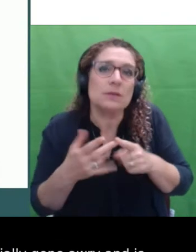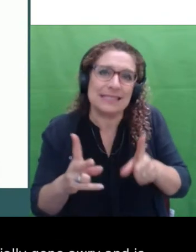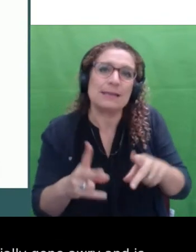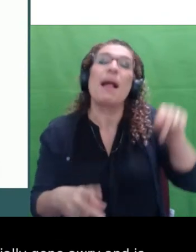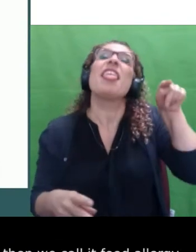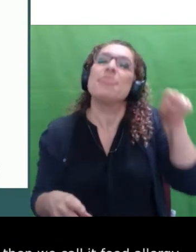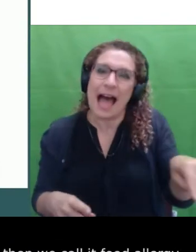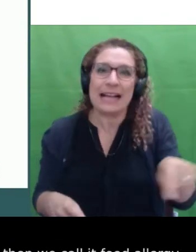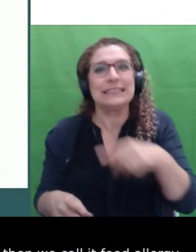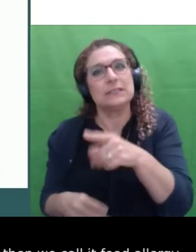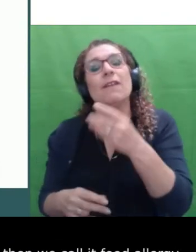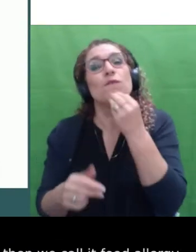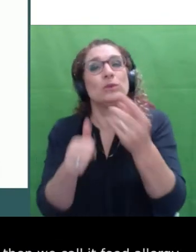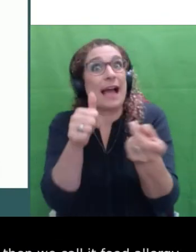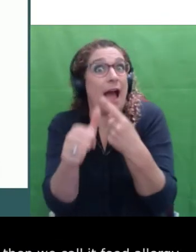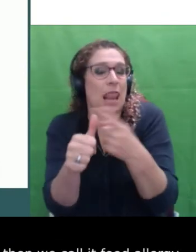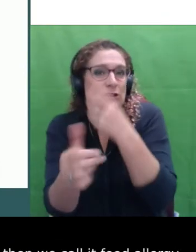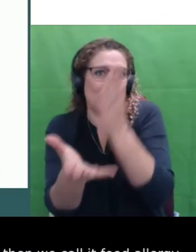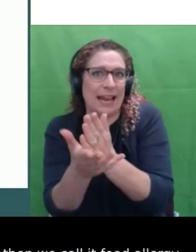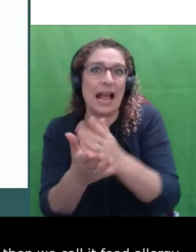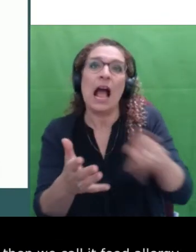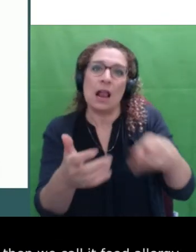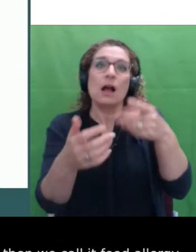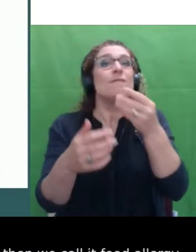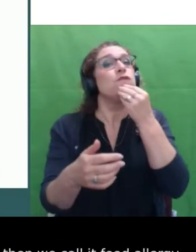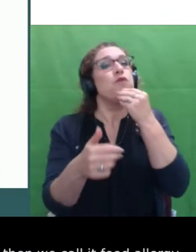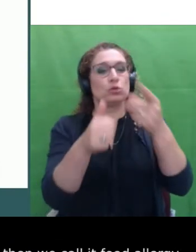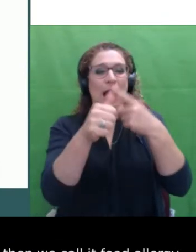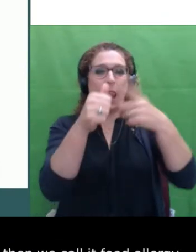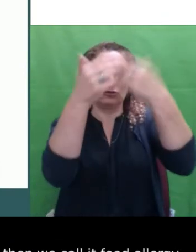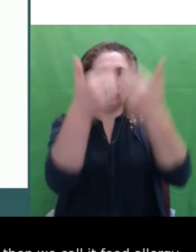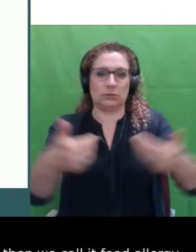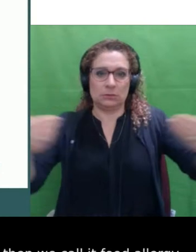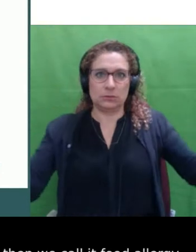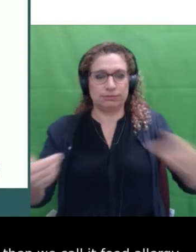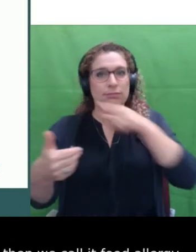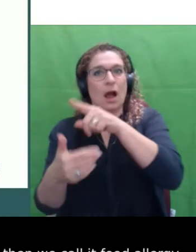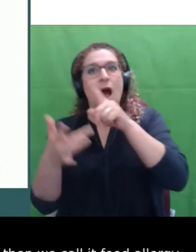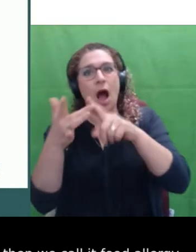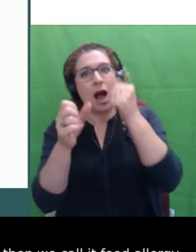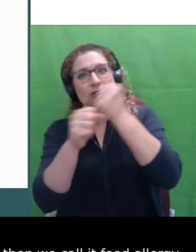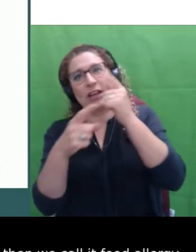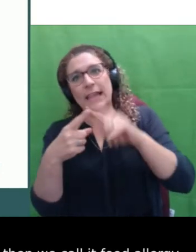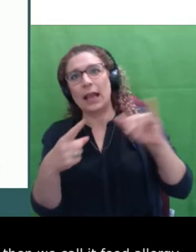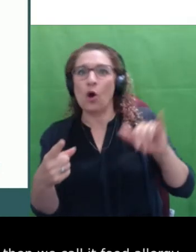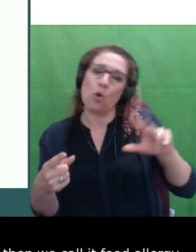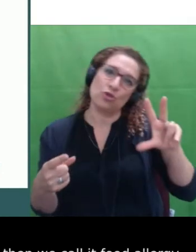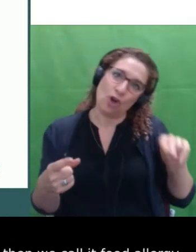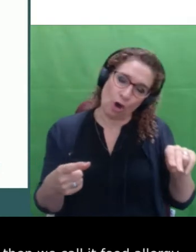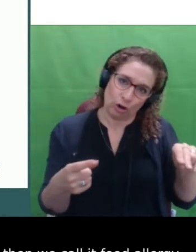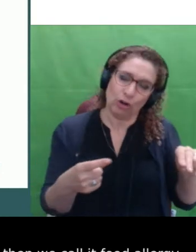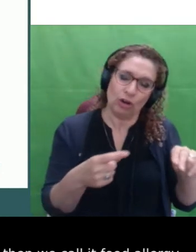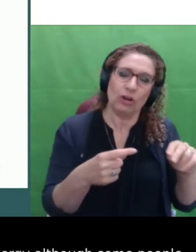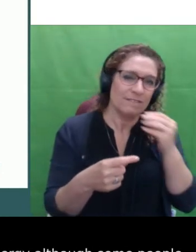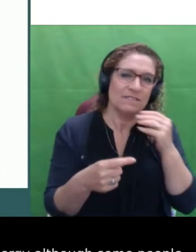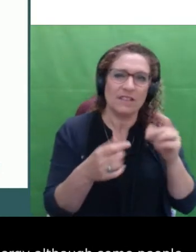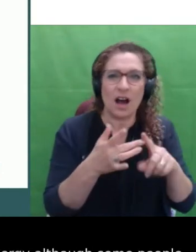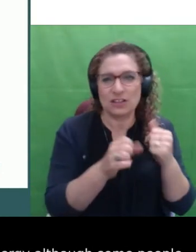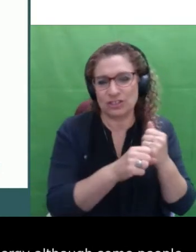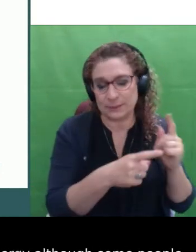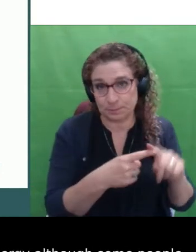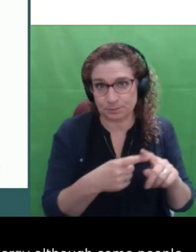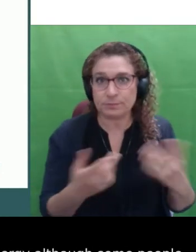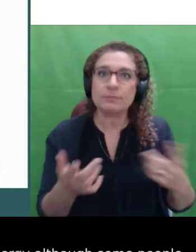non-ige mediated food allergy and although some people will have mixed forms and nice have very clearly defined the different signs and symptoms